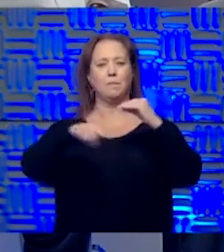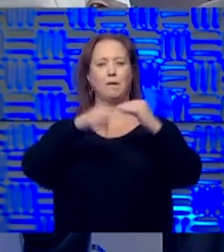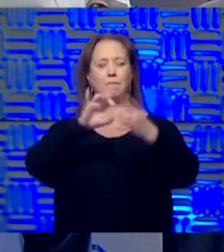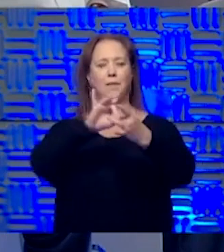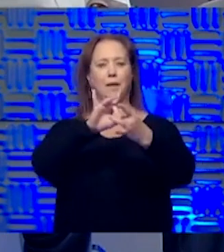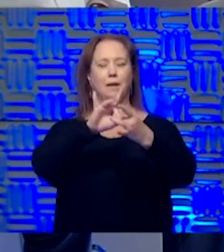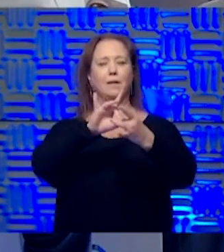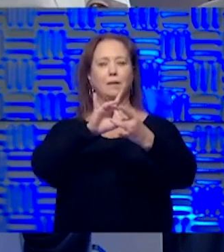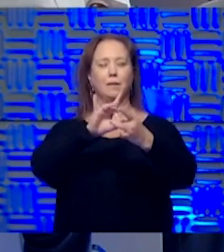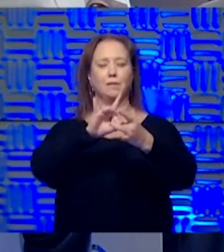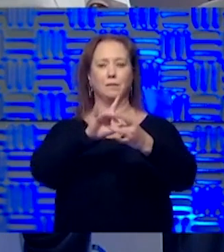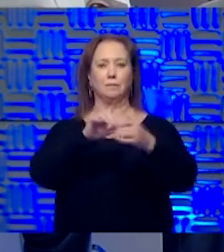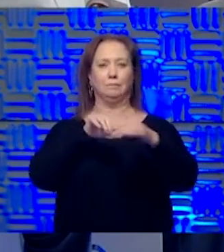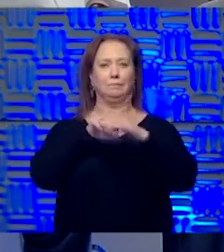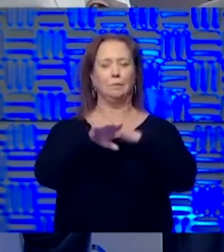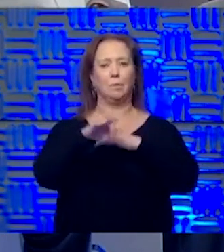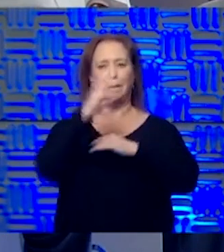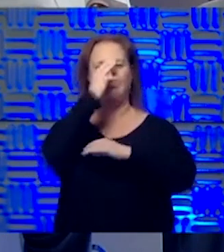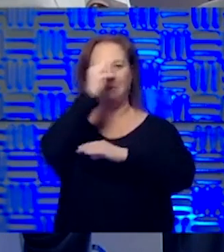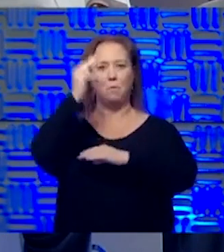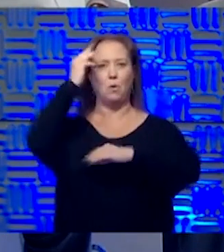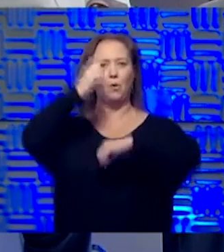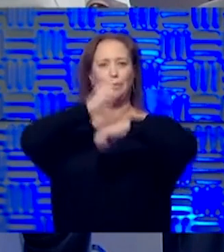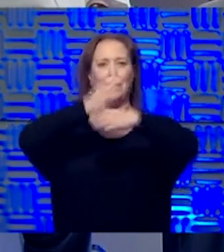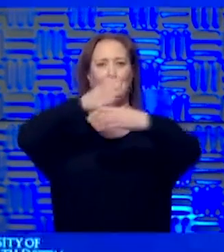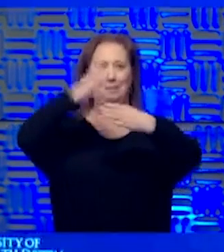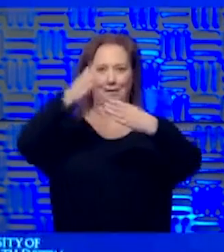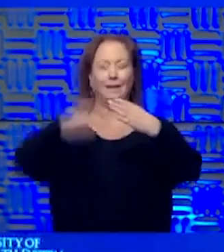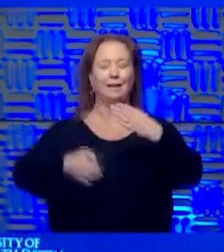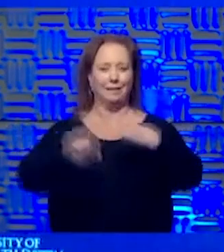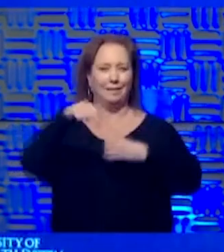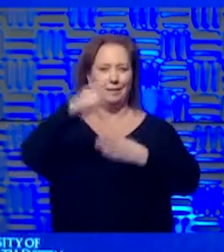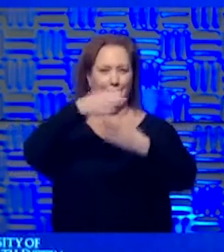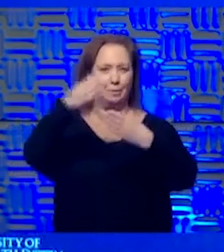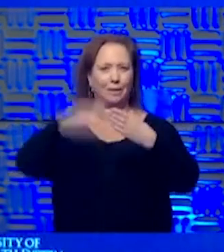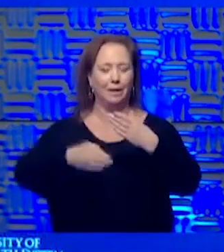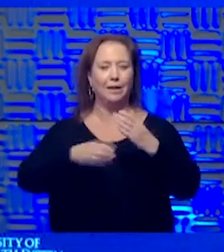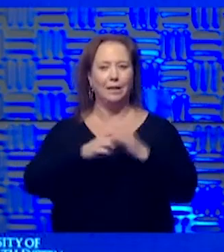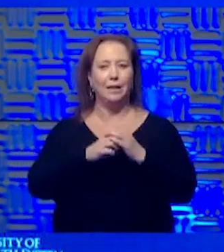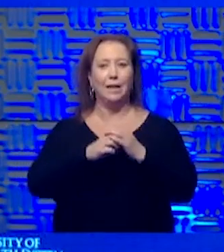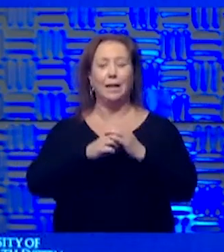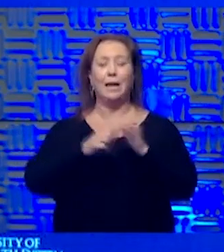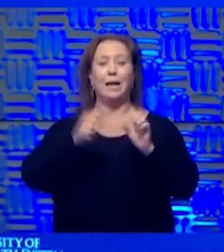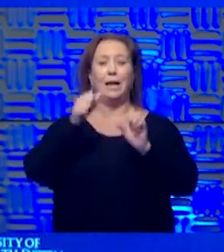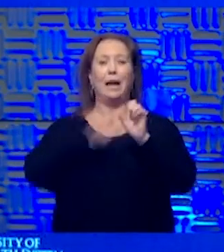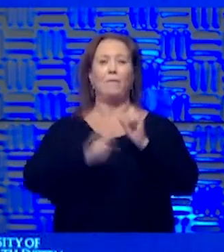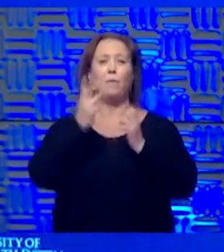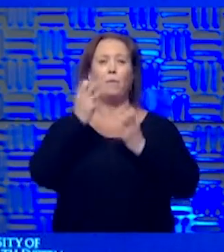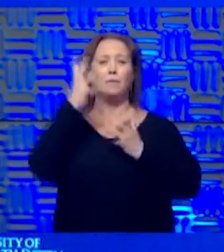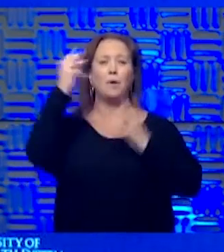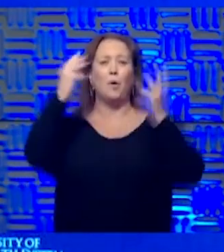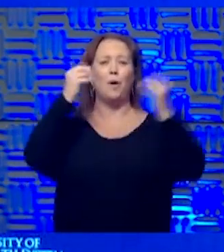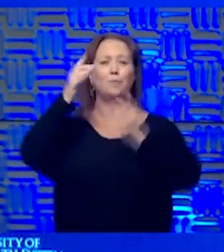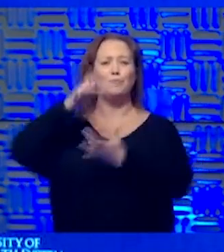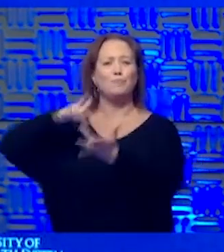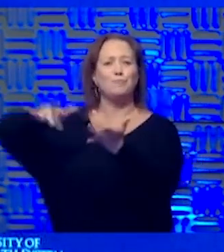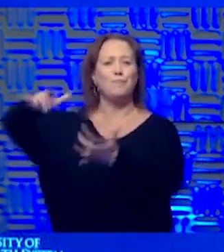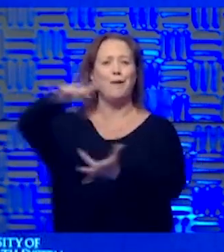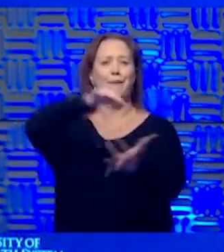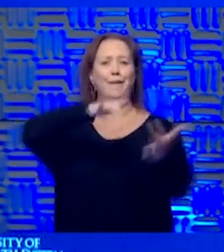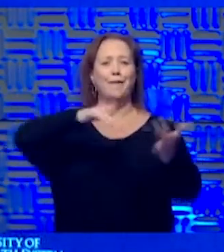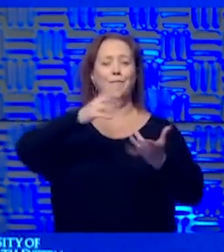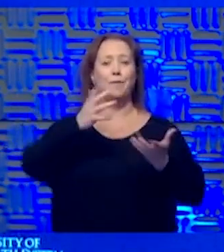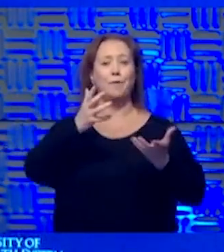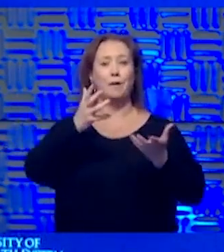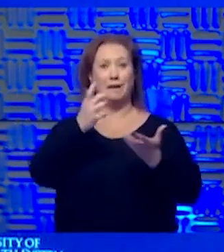because we know we're headed into Memorial Day weekend, and everybody wants to travel. Everybody wants to